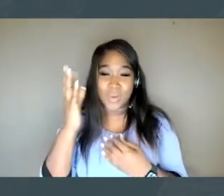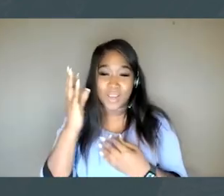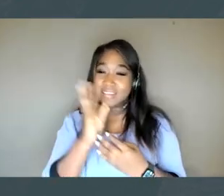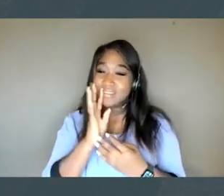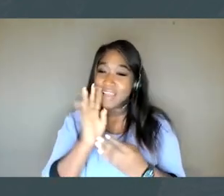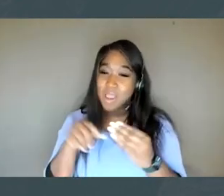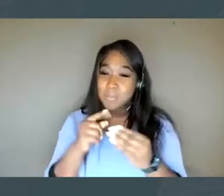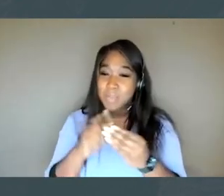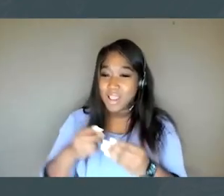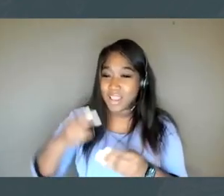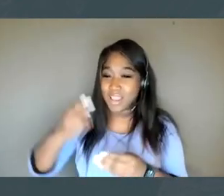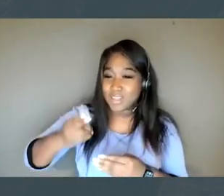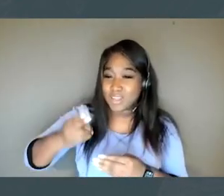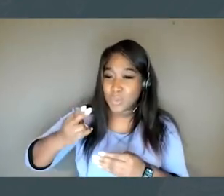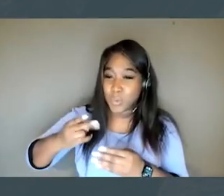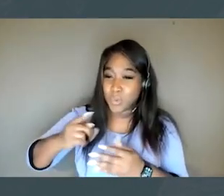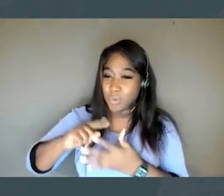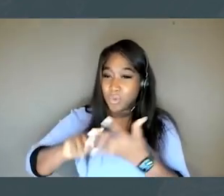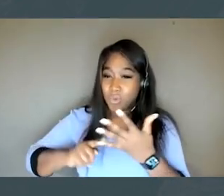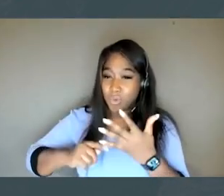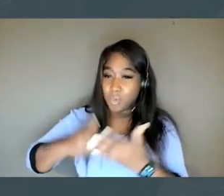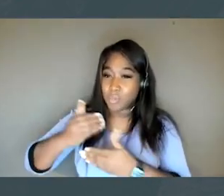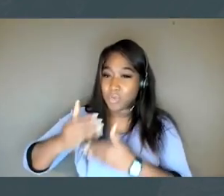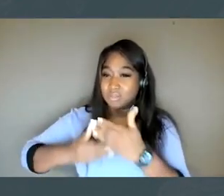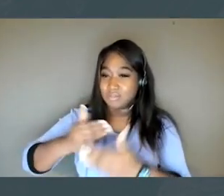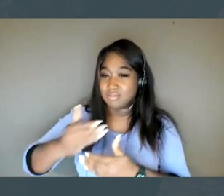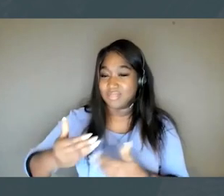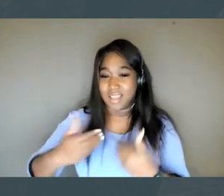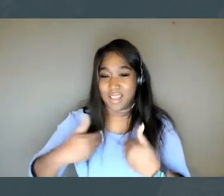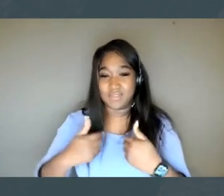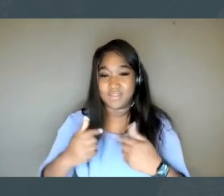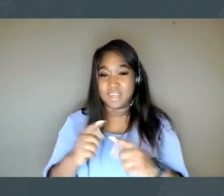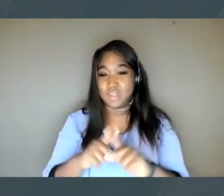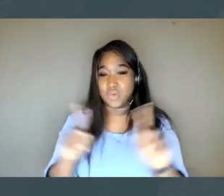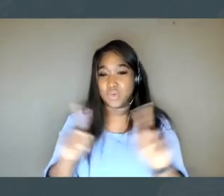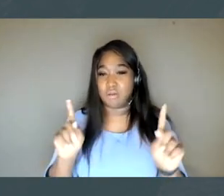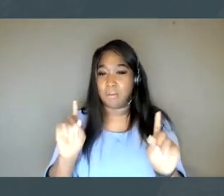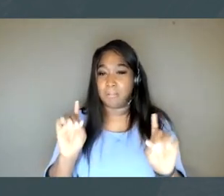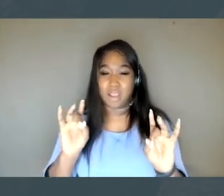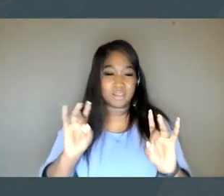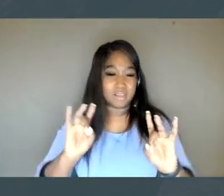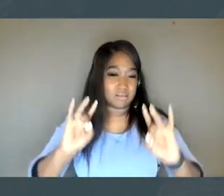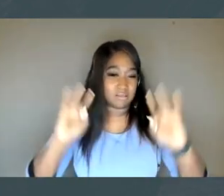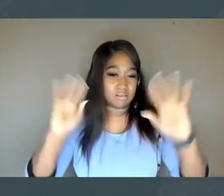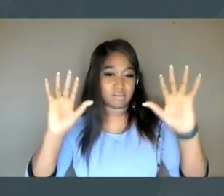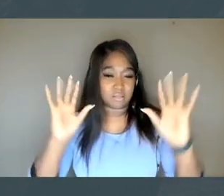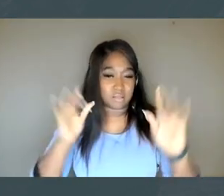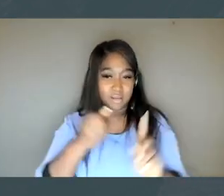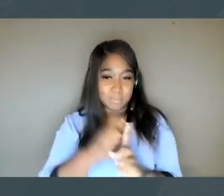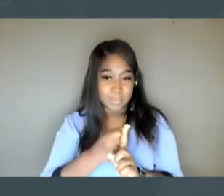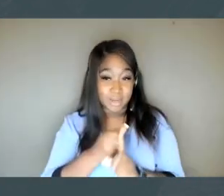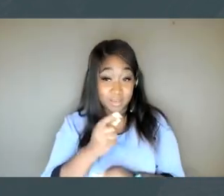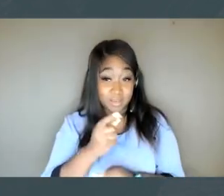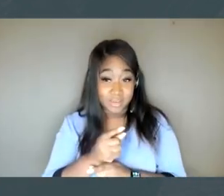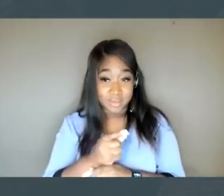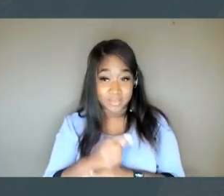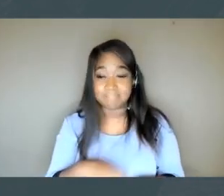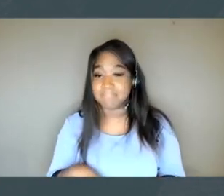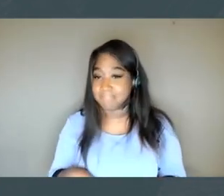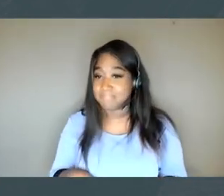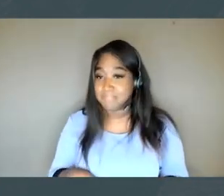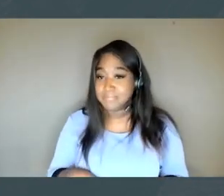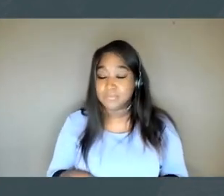have differential catastrophic, you know, impact, right? So, I mean, I